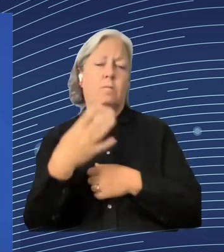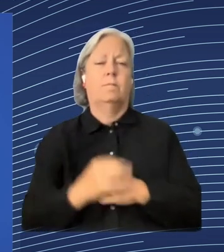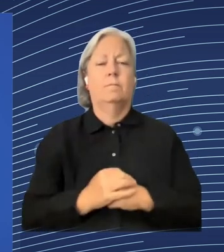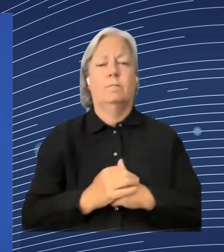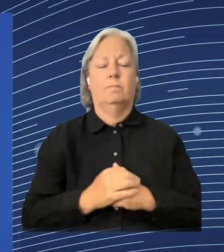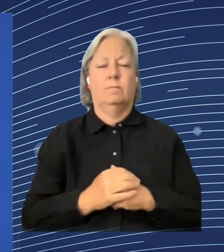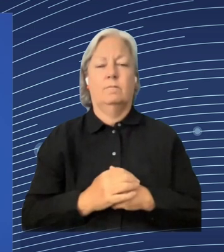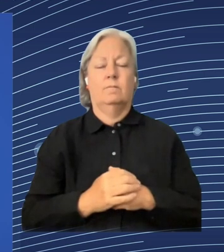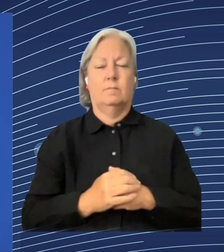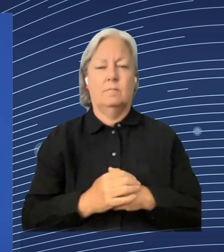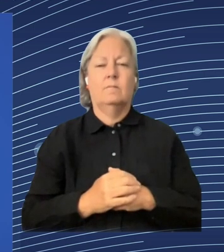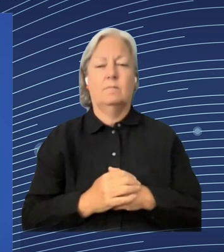Let's wait a bit more for the sample to be representative.